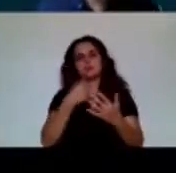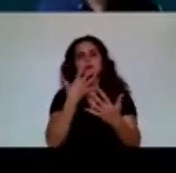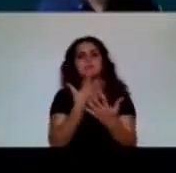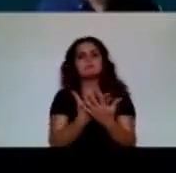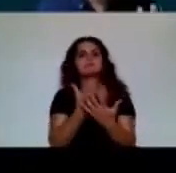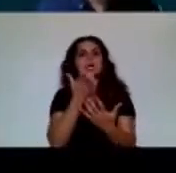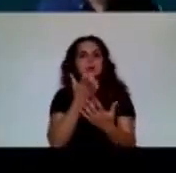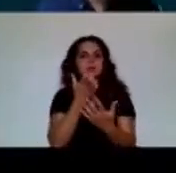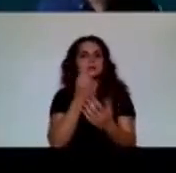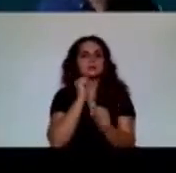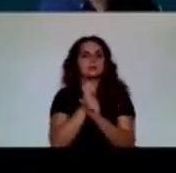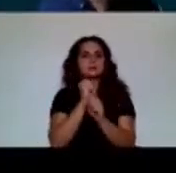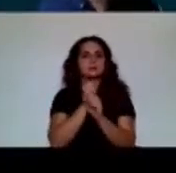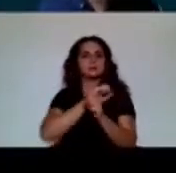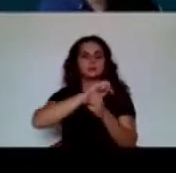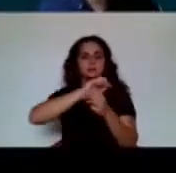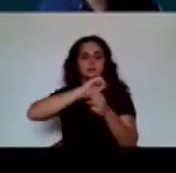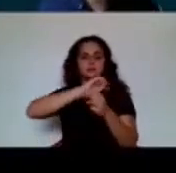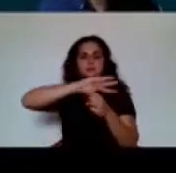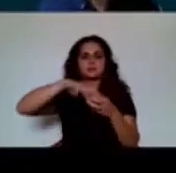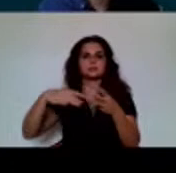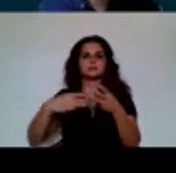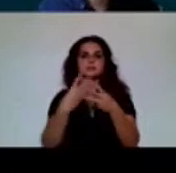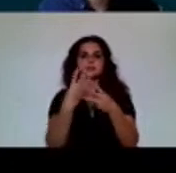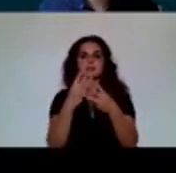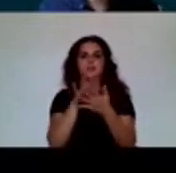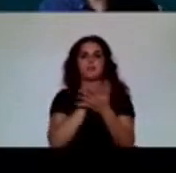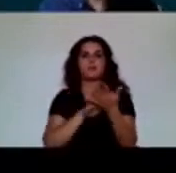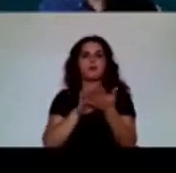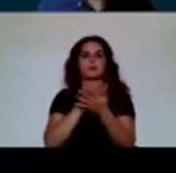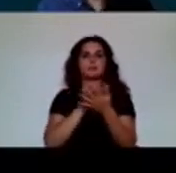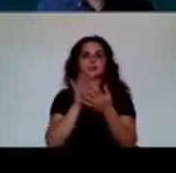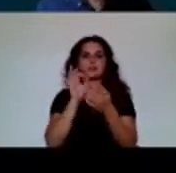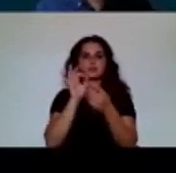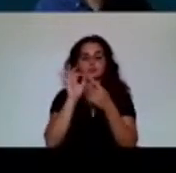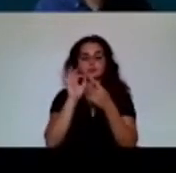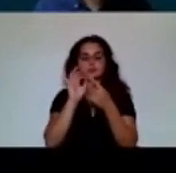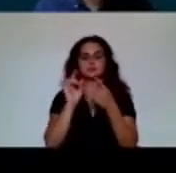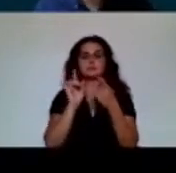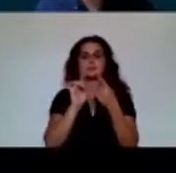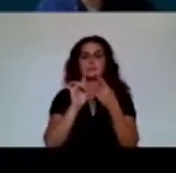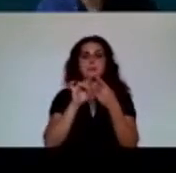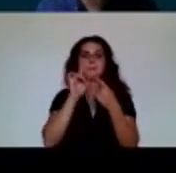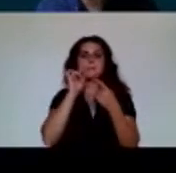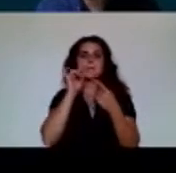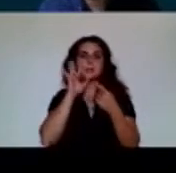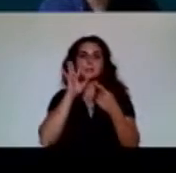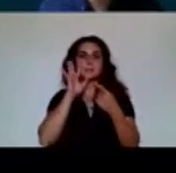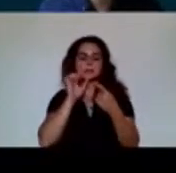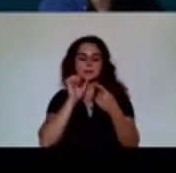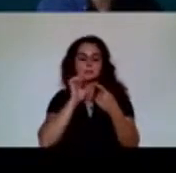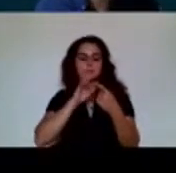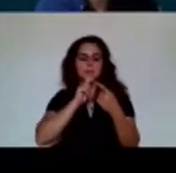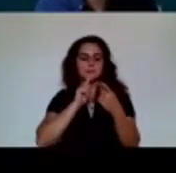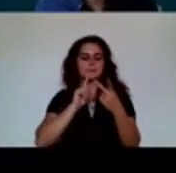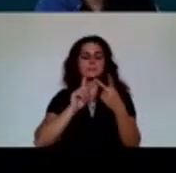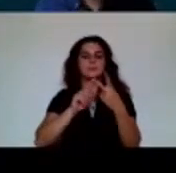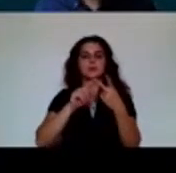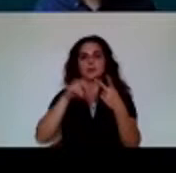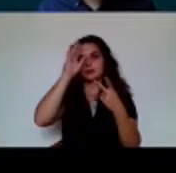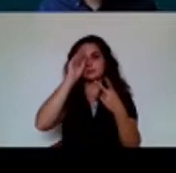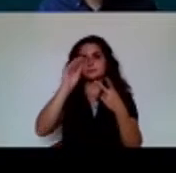role of three specific sources. So one is parenting, the other is